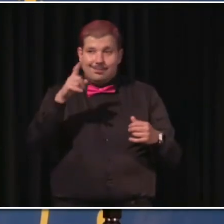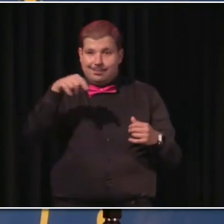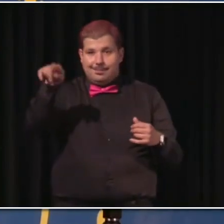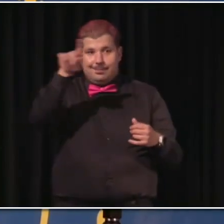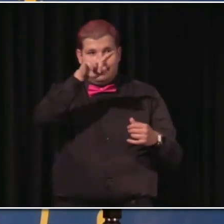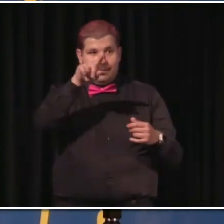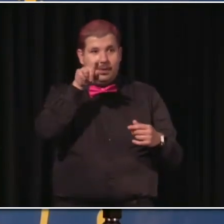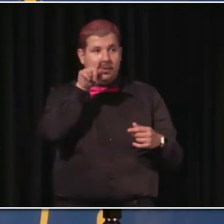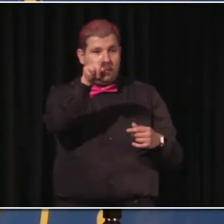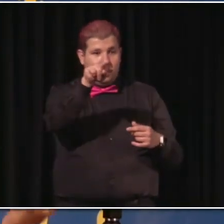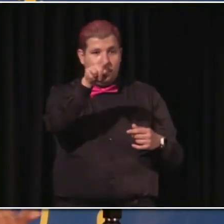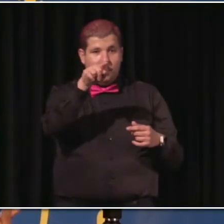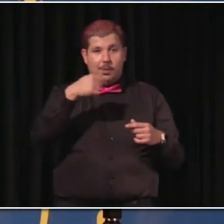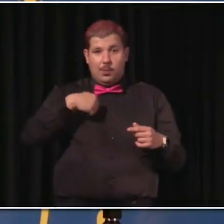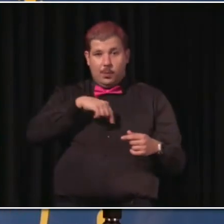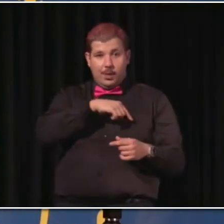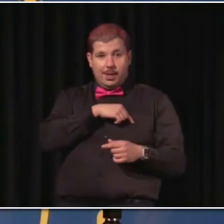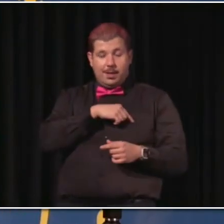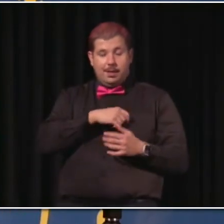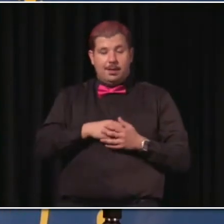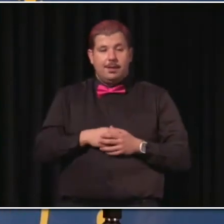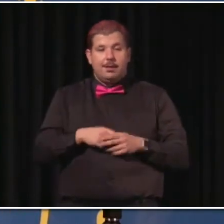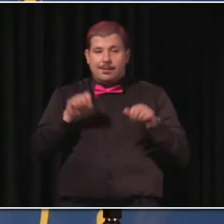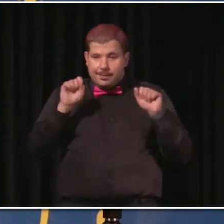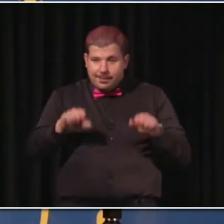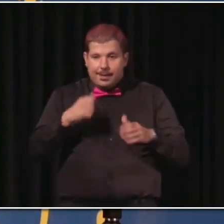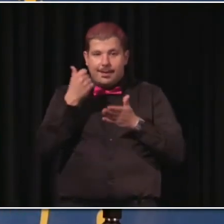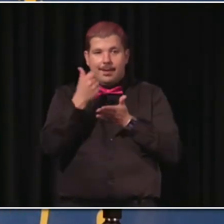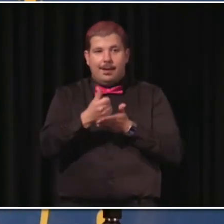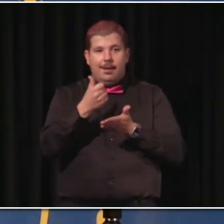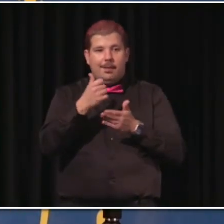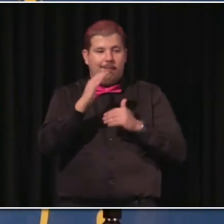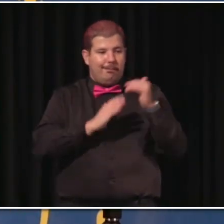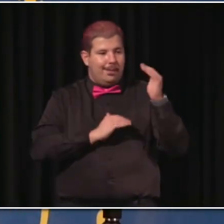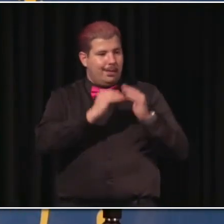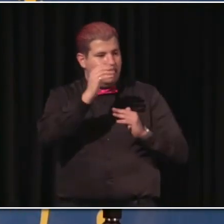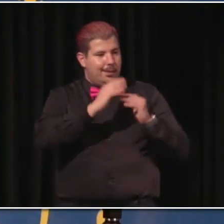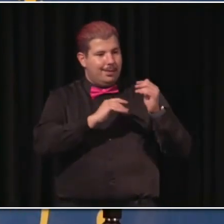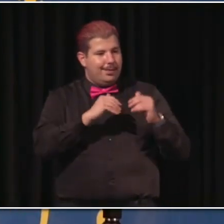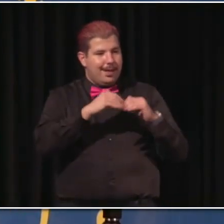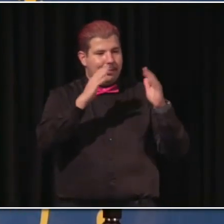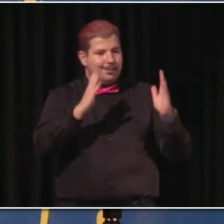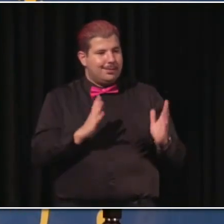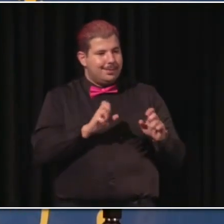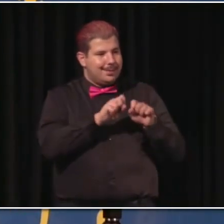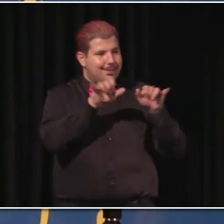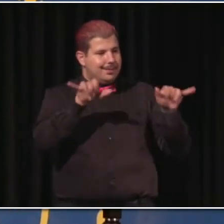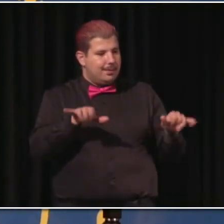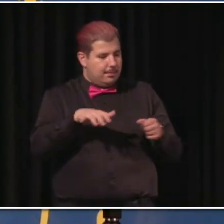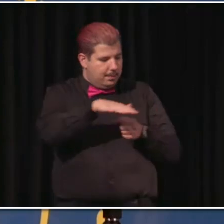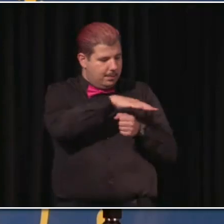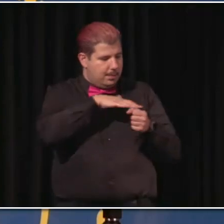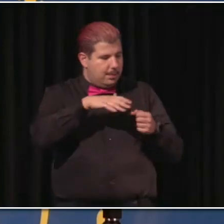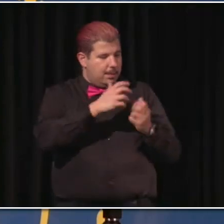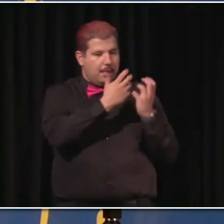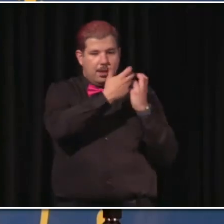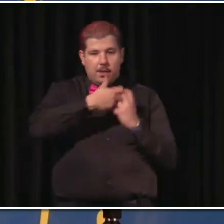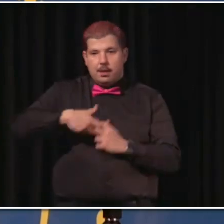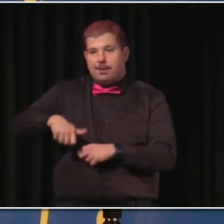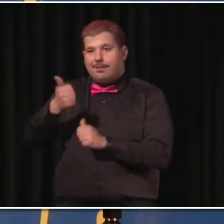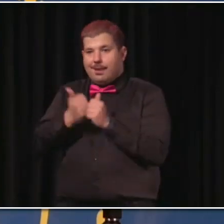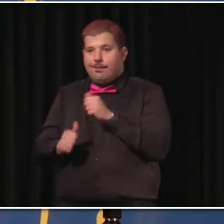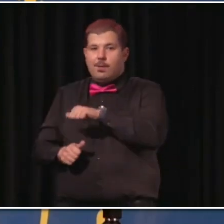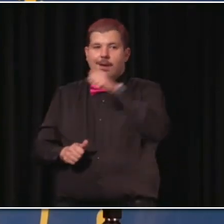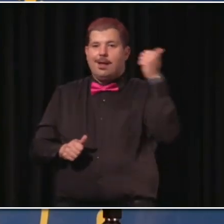they, you, we can help build a housing system in our region that works for everyone